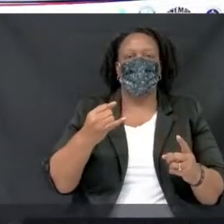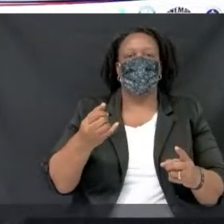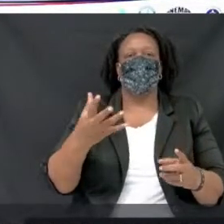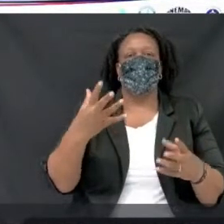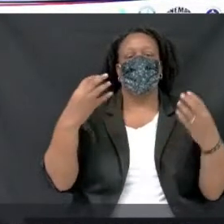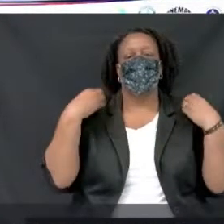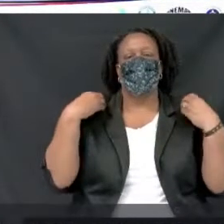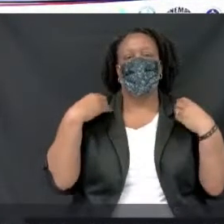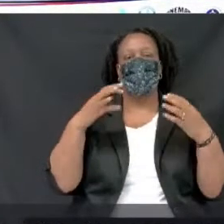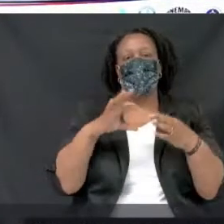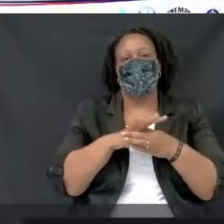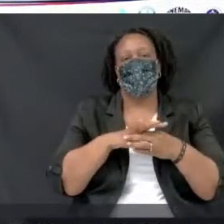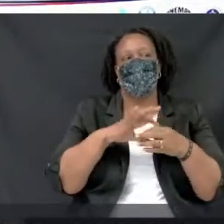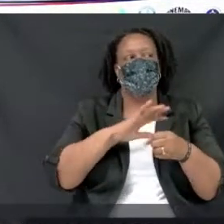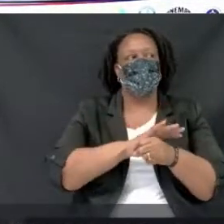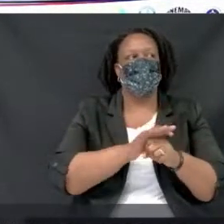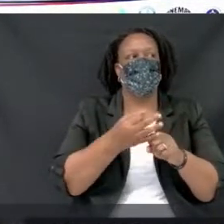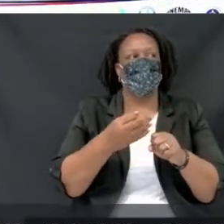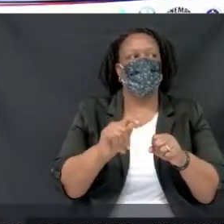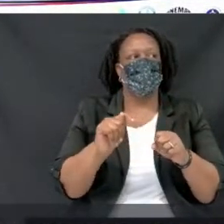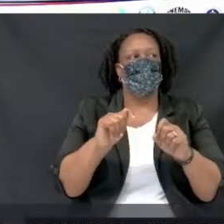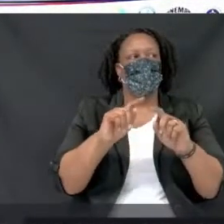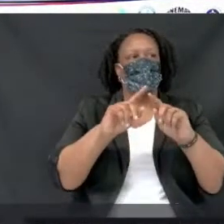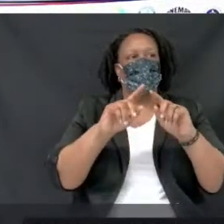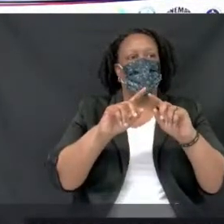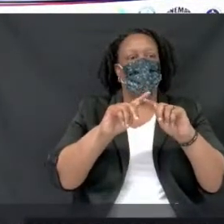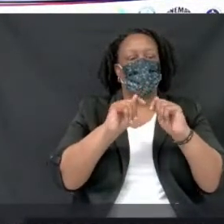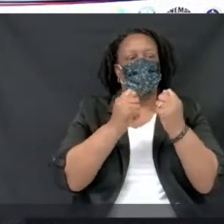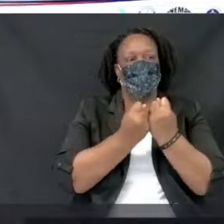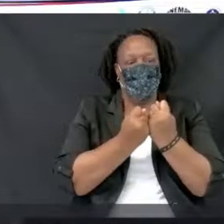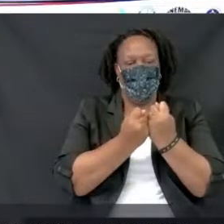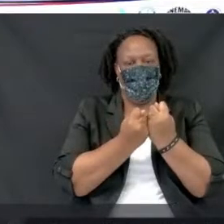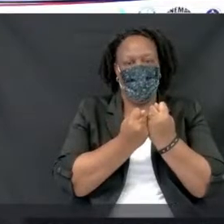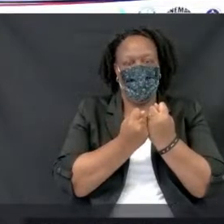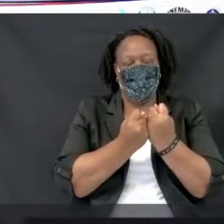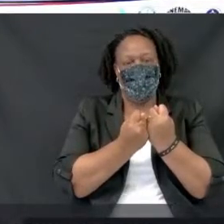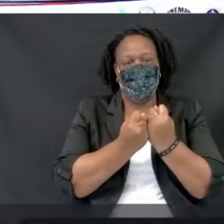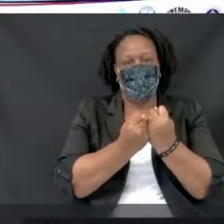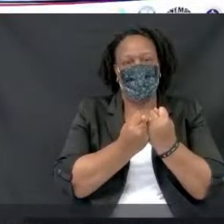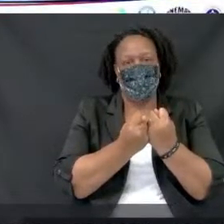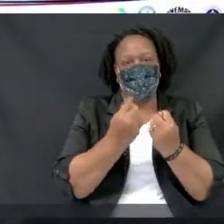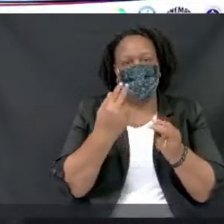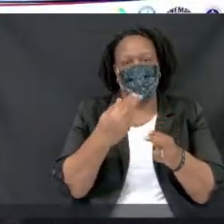Coordinator here at NEMA, to give us his presentation.